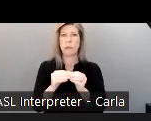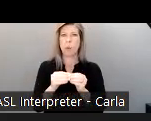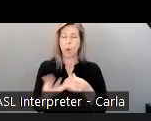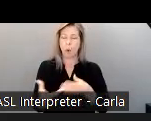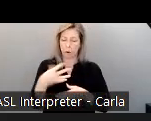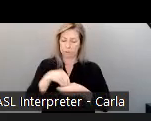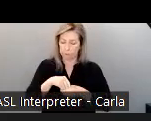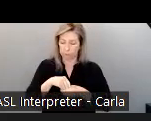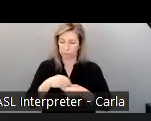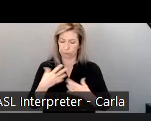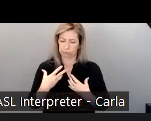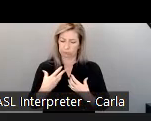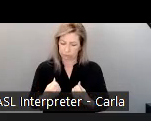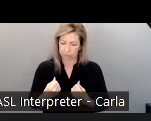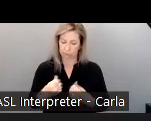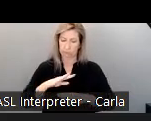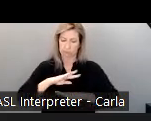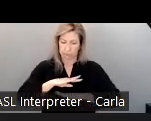if I'm slower.